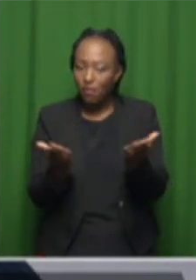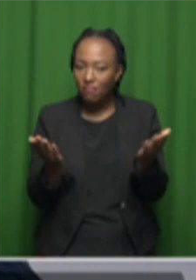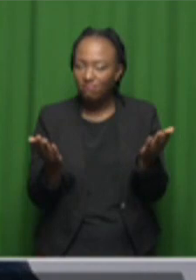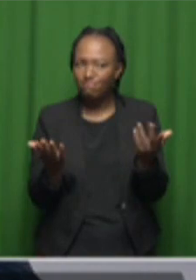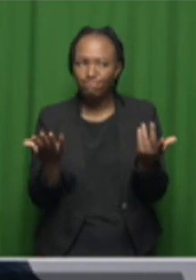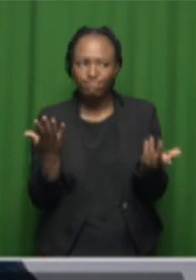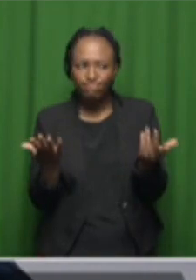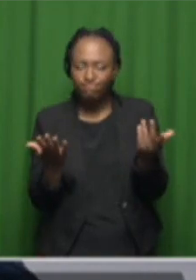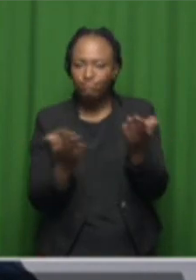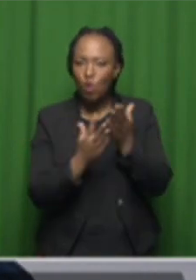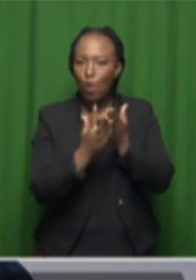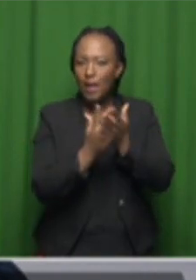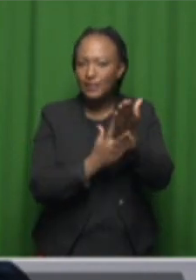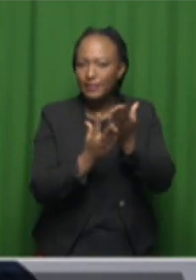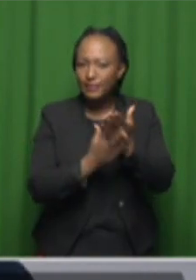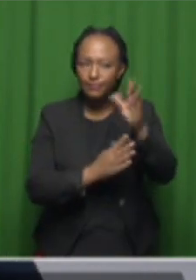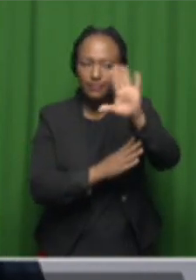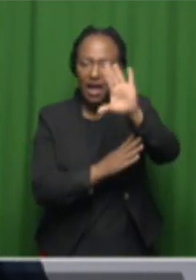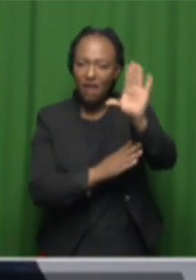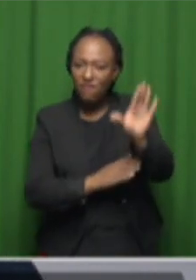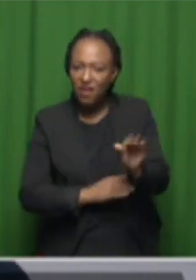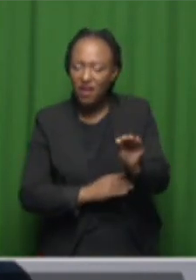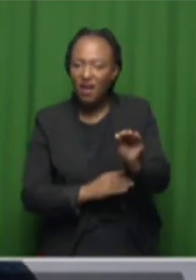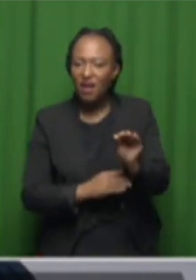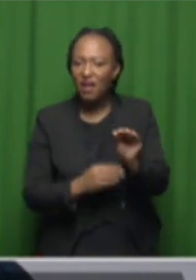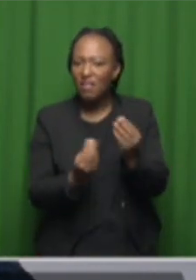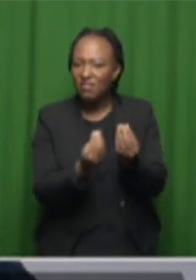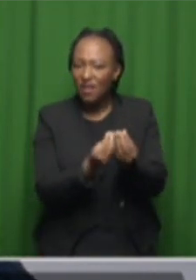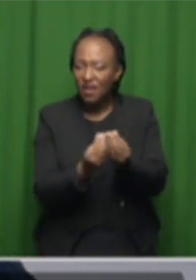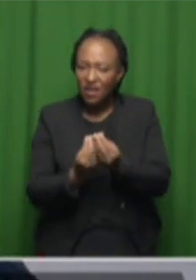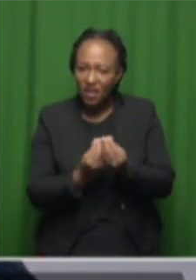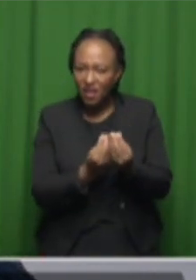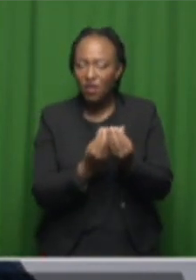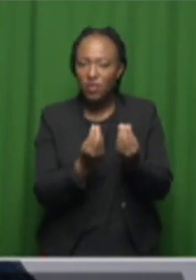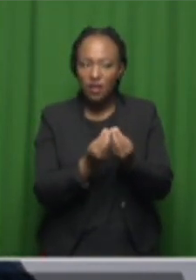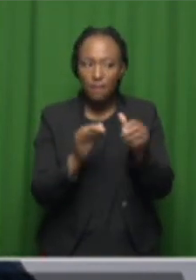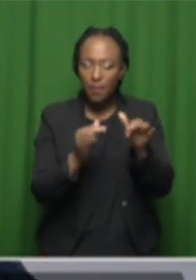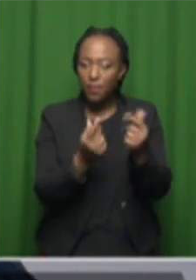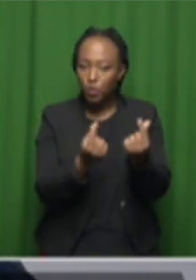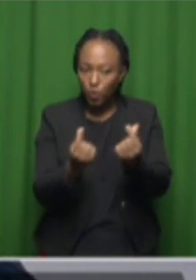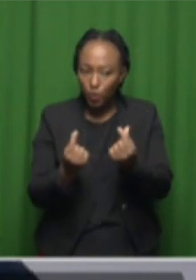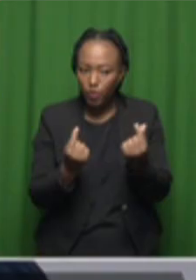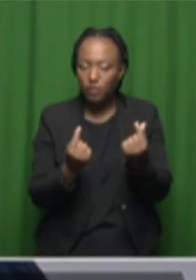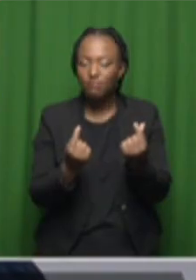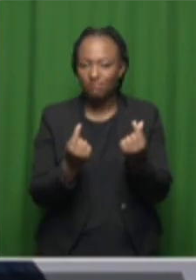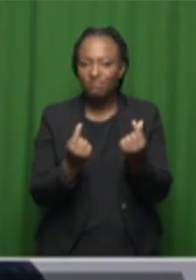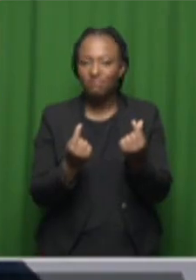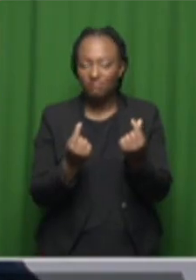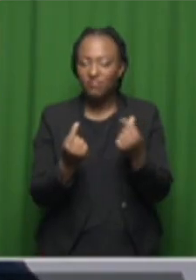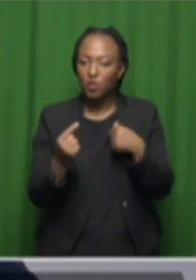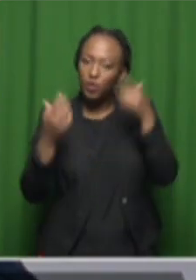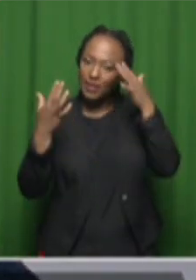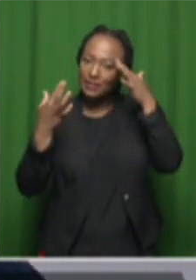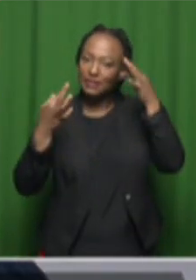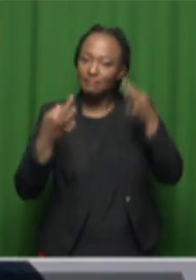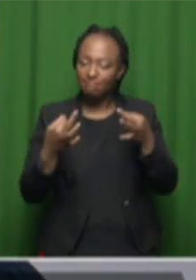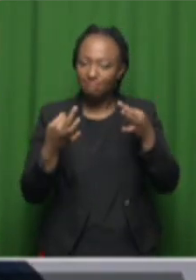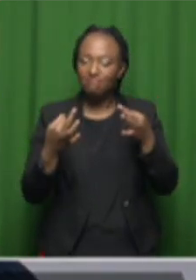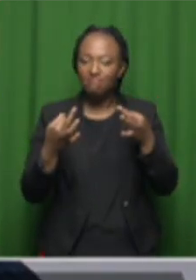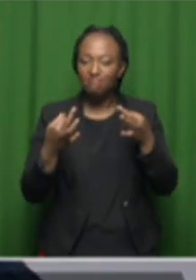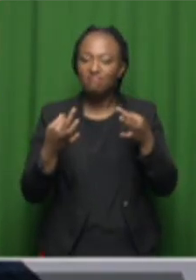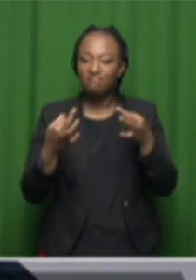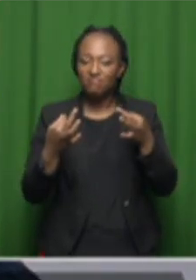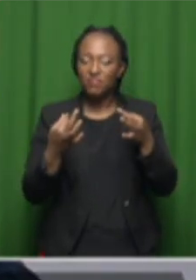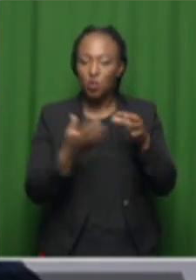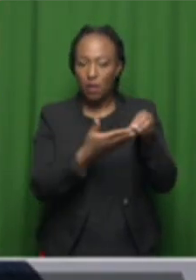how do we access African goods? How do we explore the continent and the things people are making? And so we decided that we should bring it